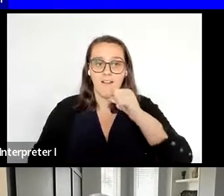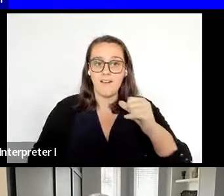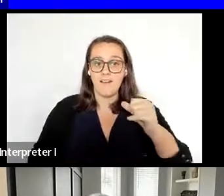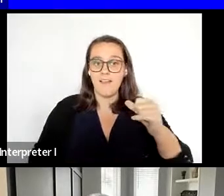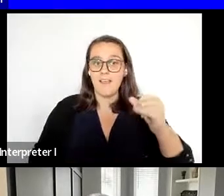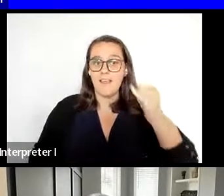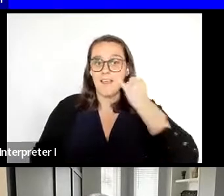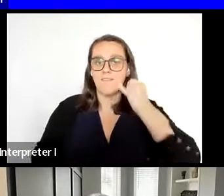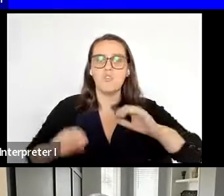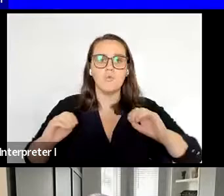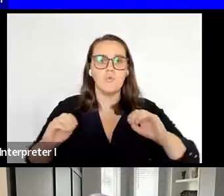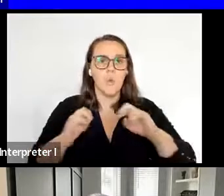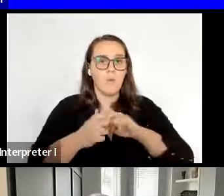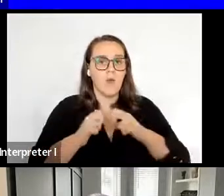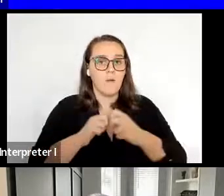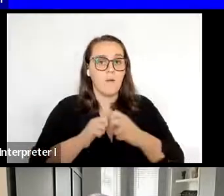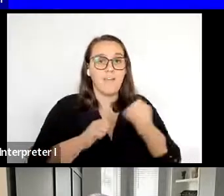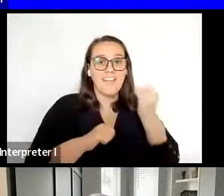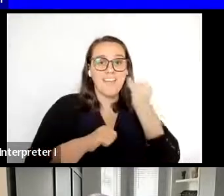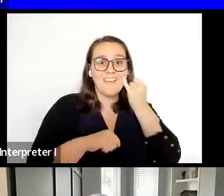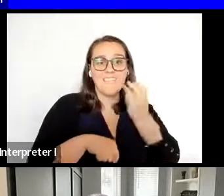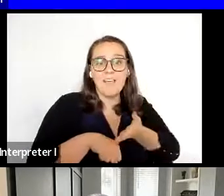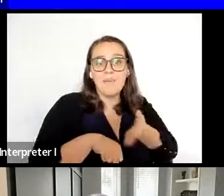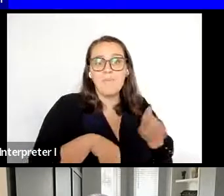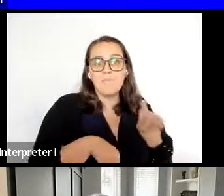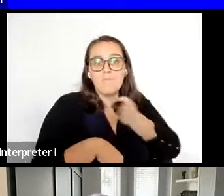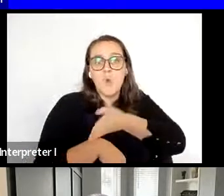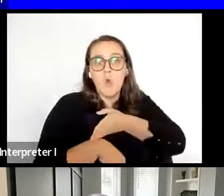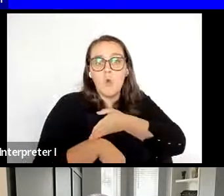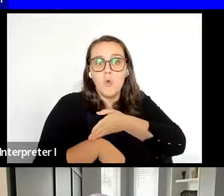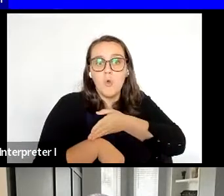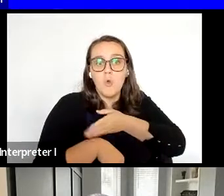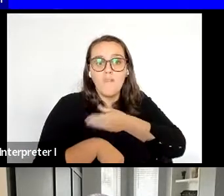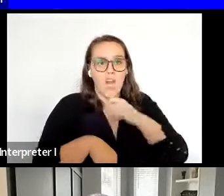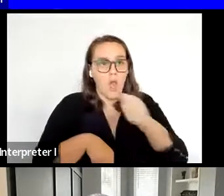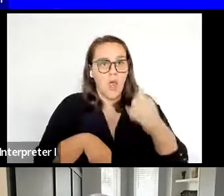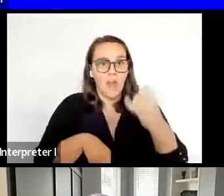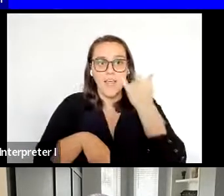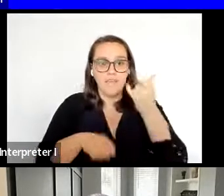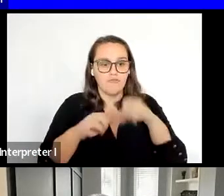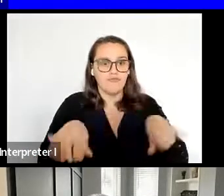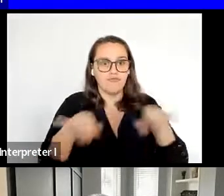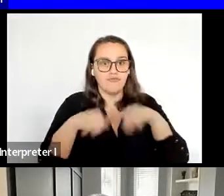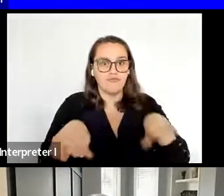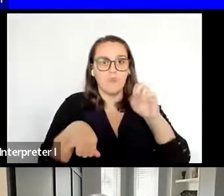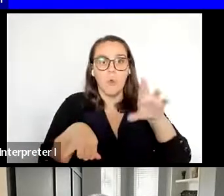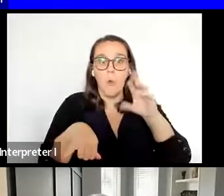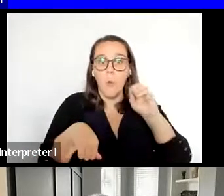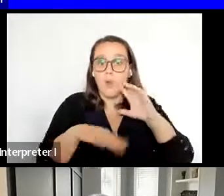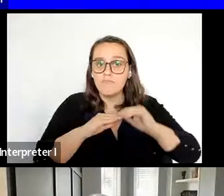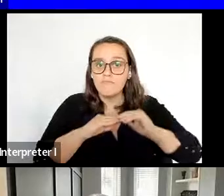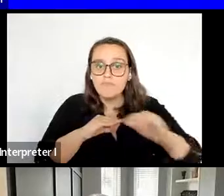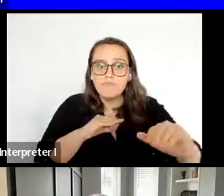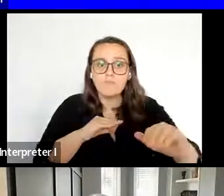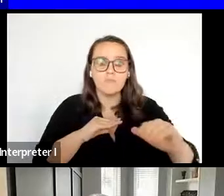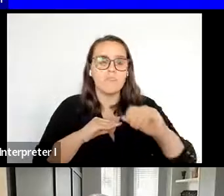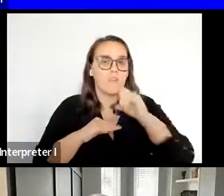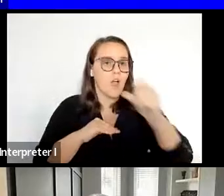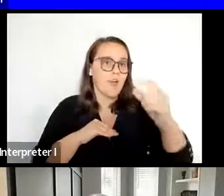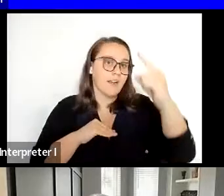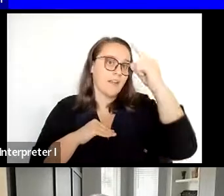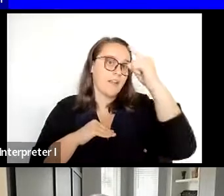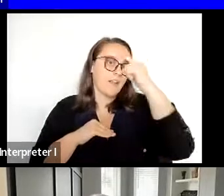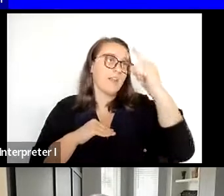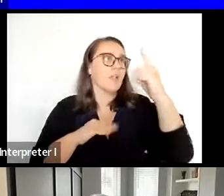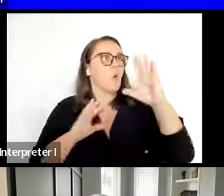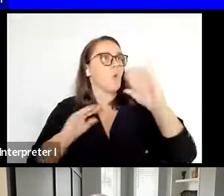any problem. It's not if we think that there will not be accidents or injuries.